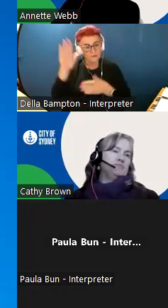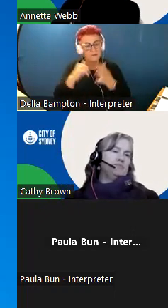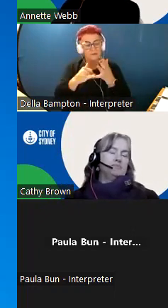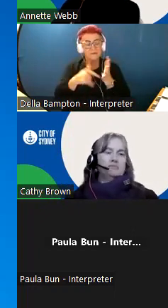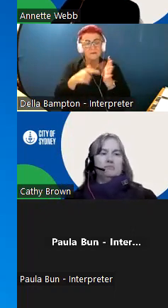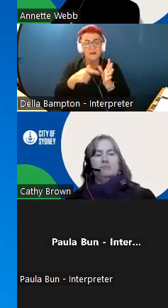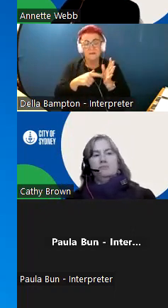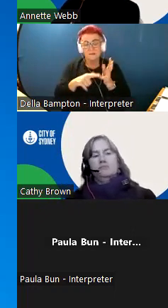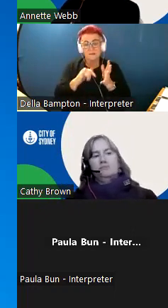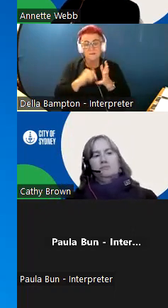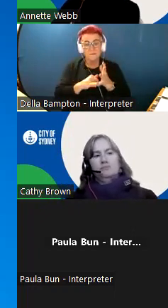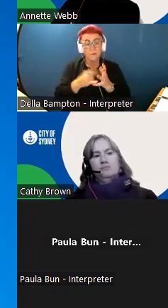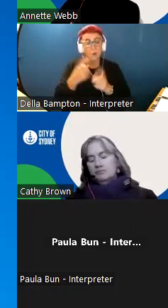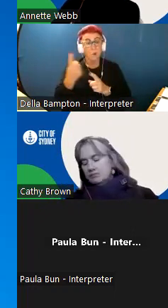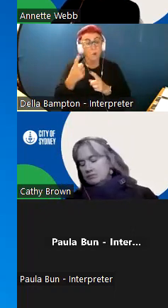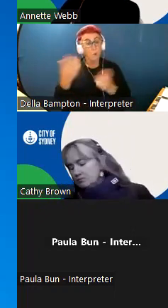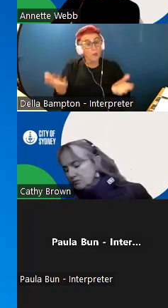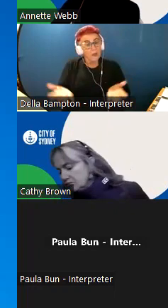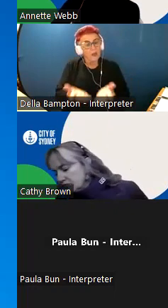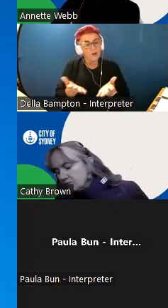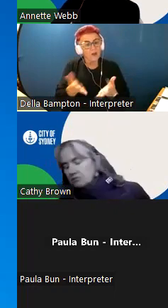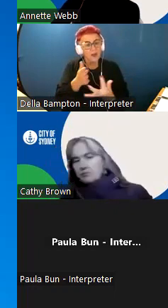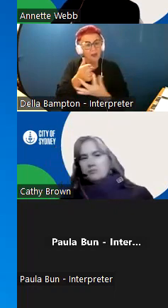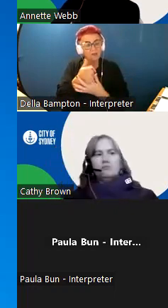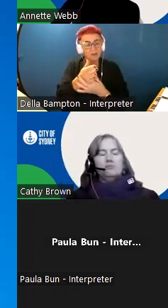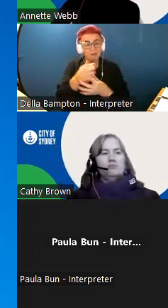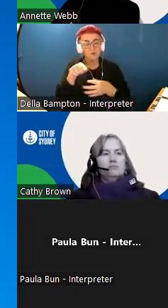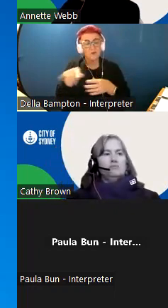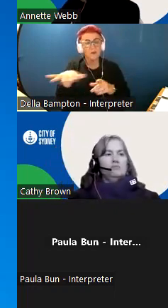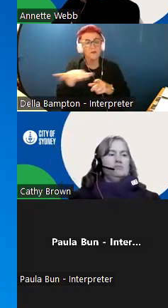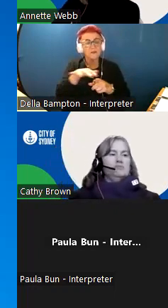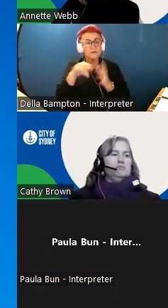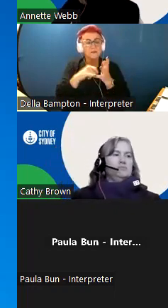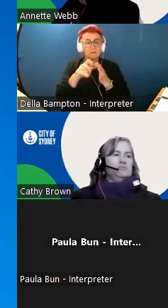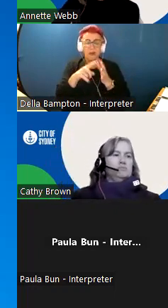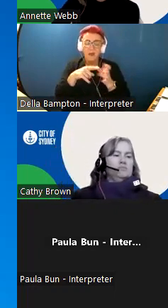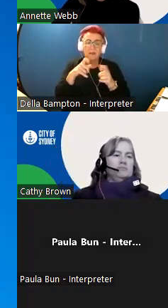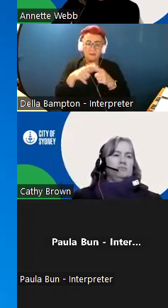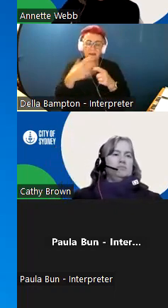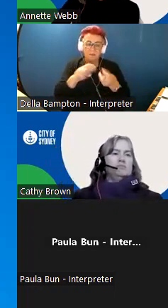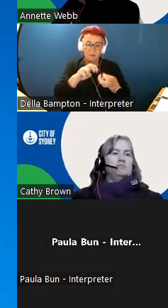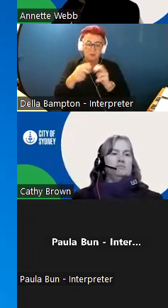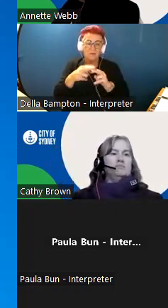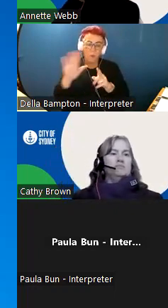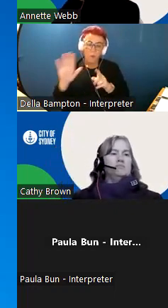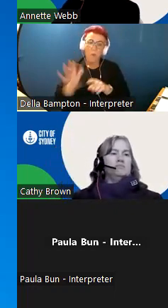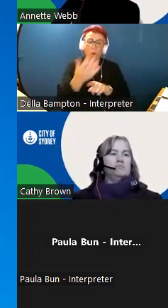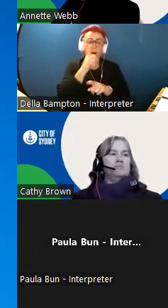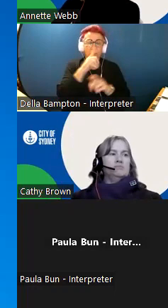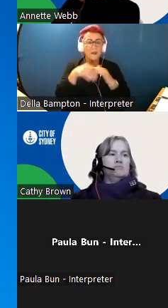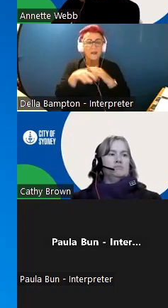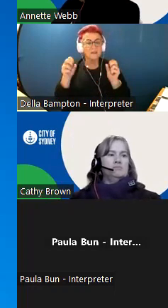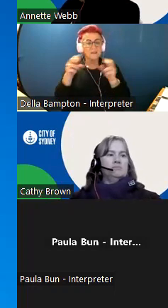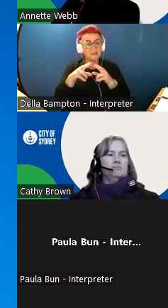In terms of who is encouraged to apply, access to space is a key issue for all creative practitioners in Sydney,